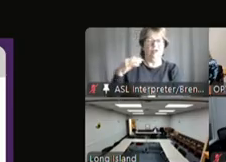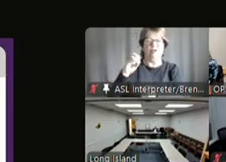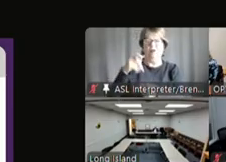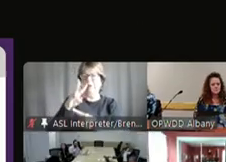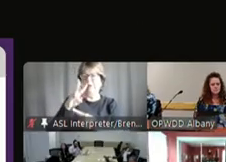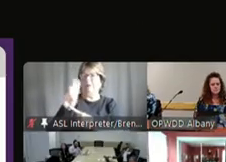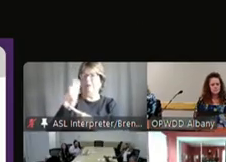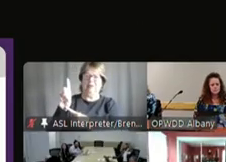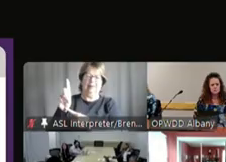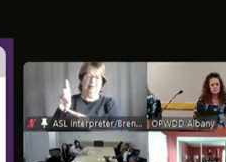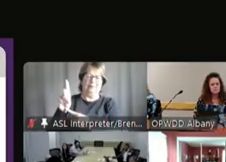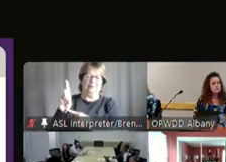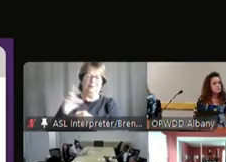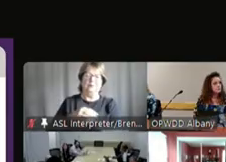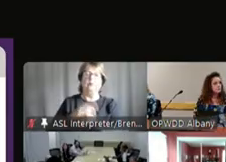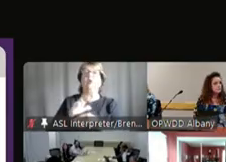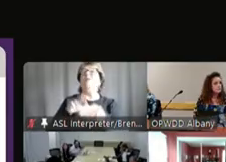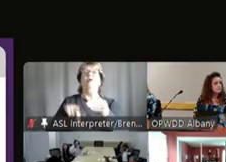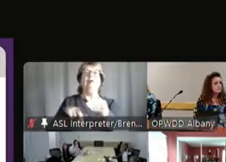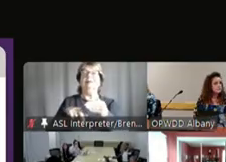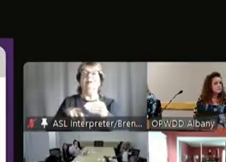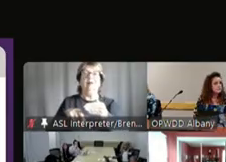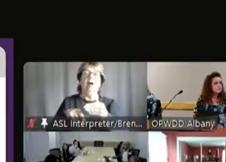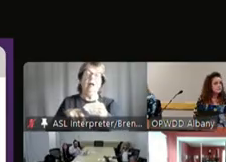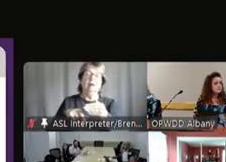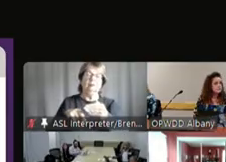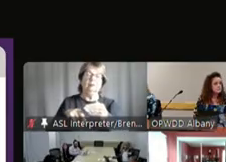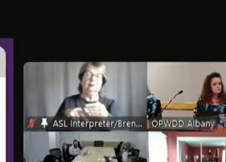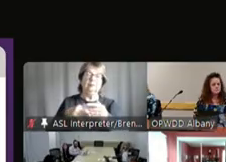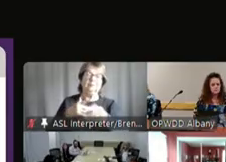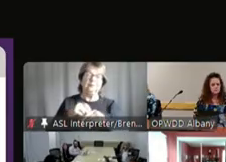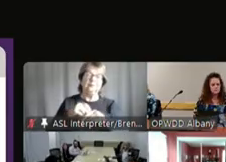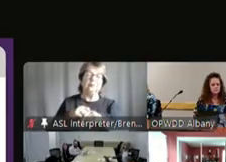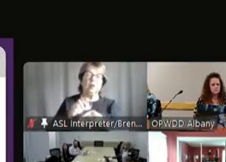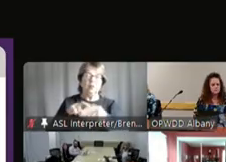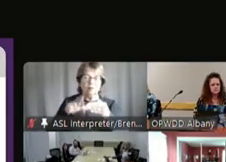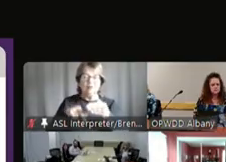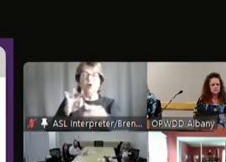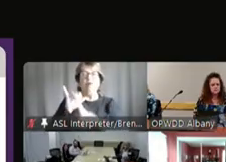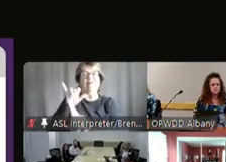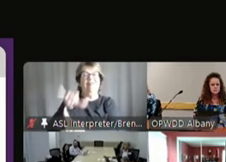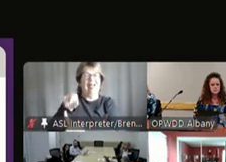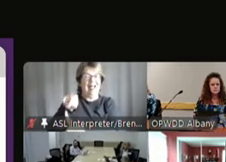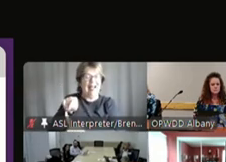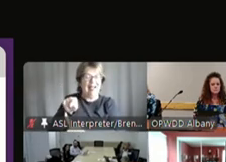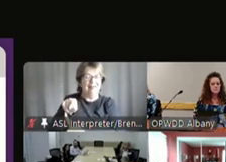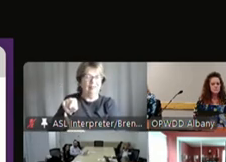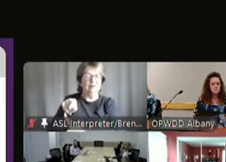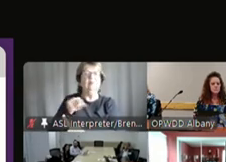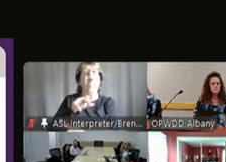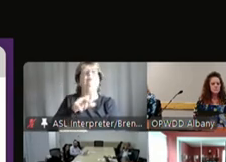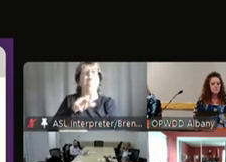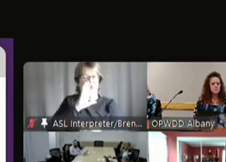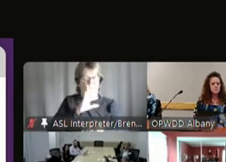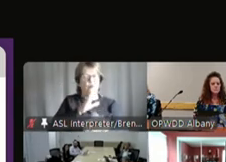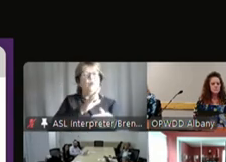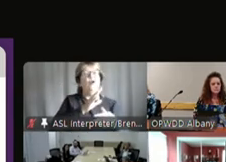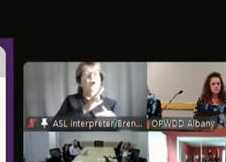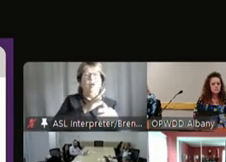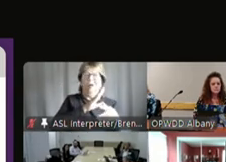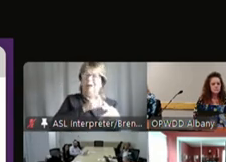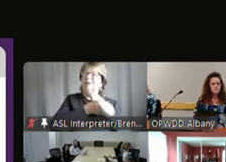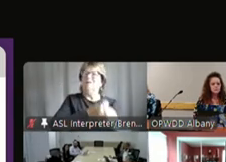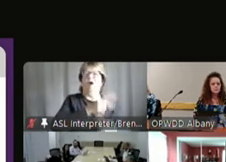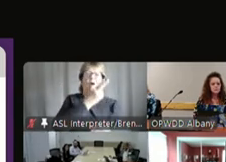OPWDD. And as a result, and as a result of that, you would be subject to HIPAA.